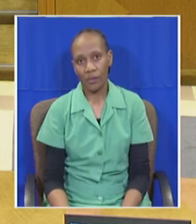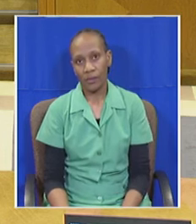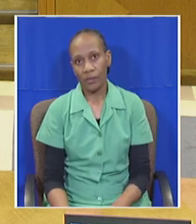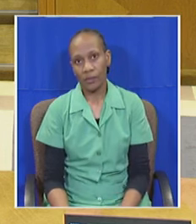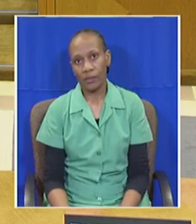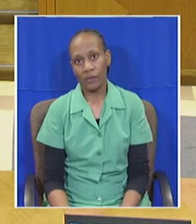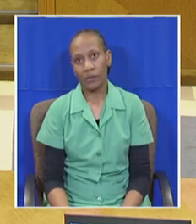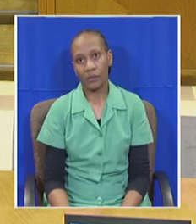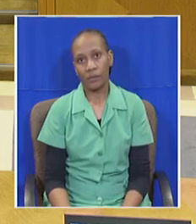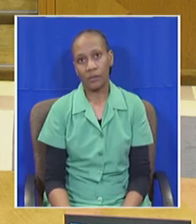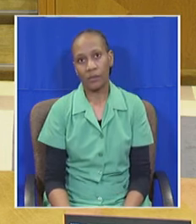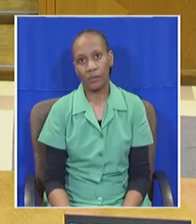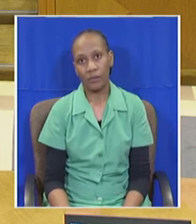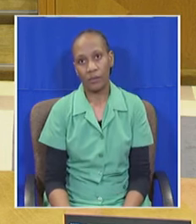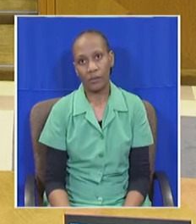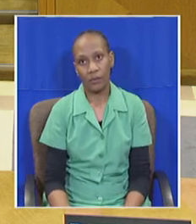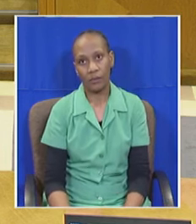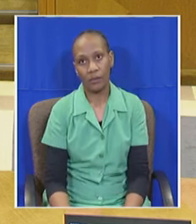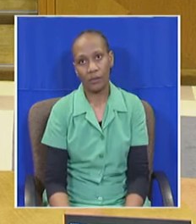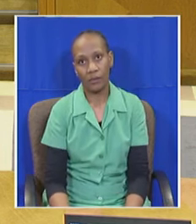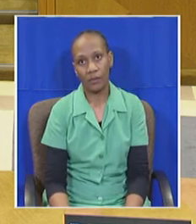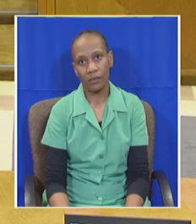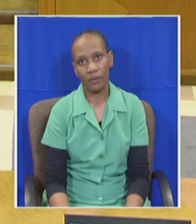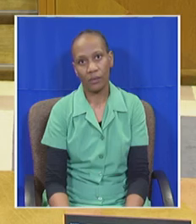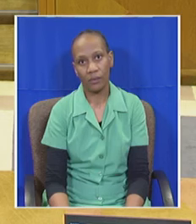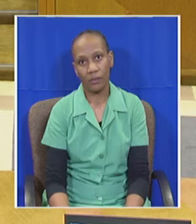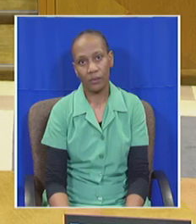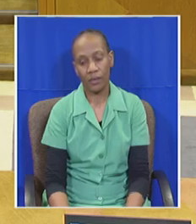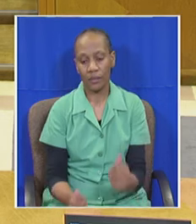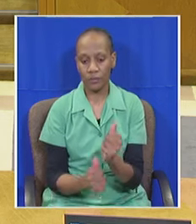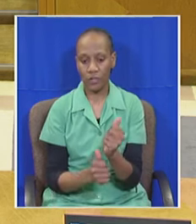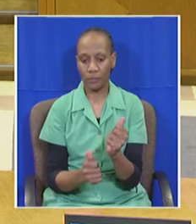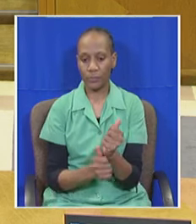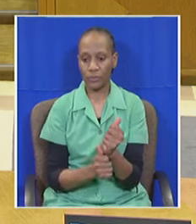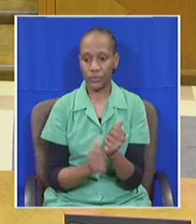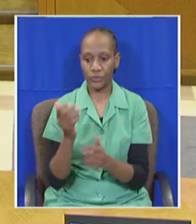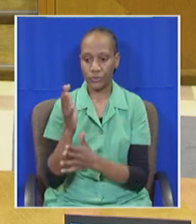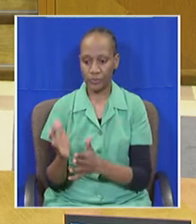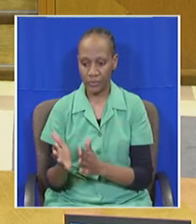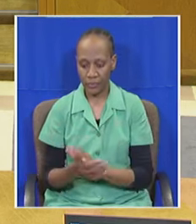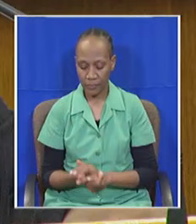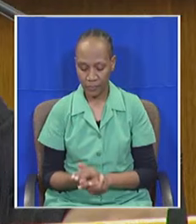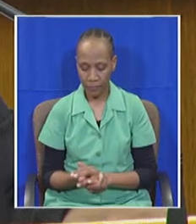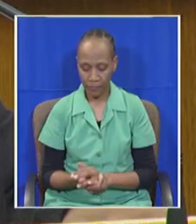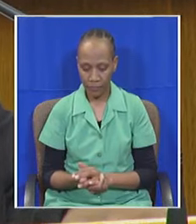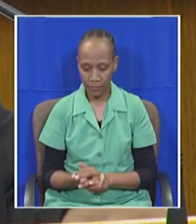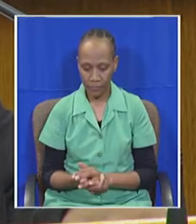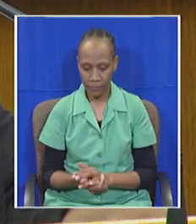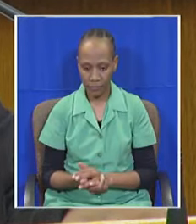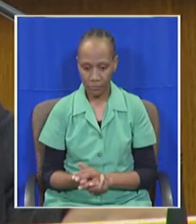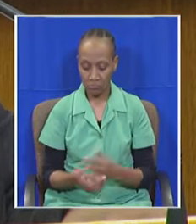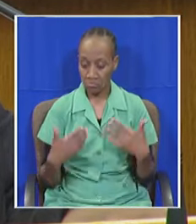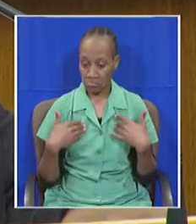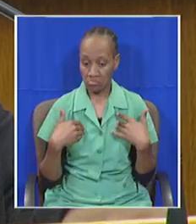Honourable Deputy Speaker, Dit is vir my 'n aangename voorreg as 'n lid